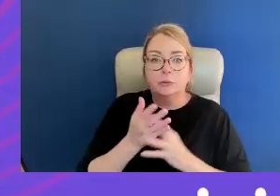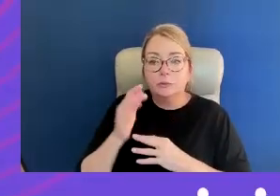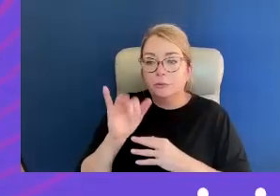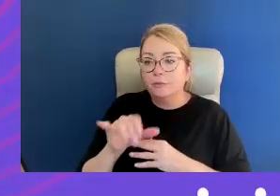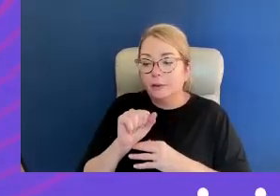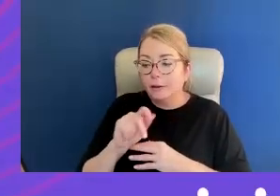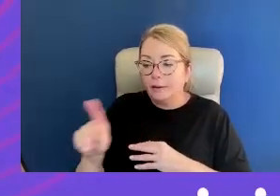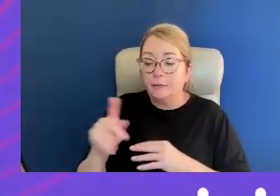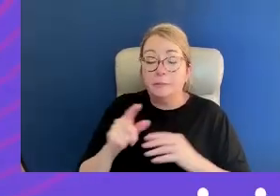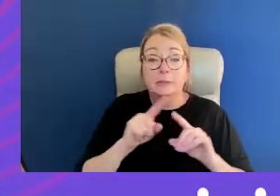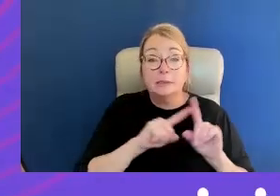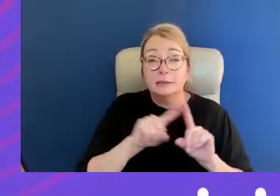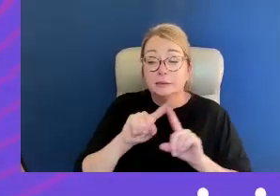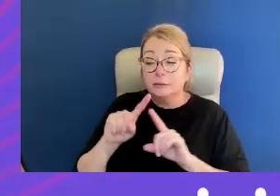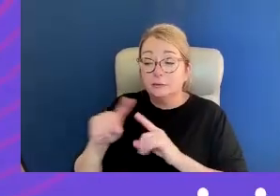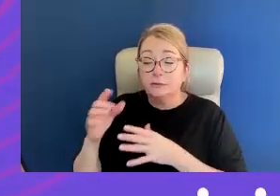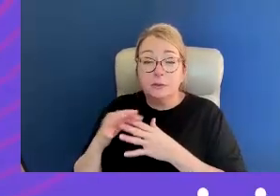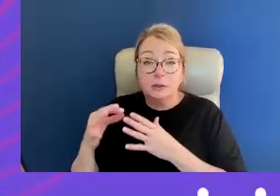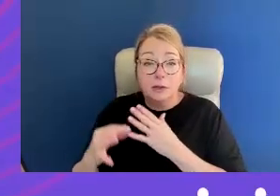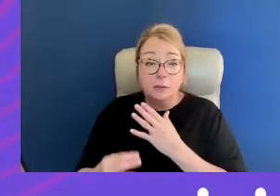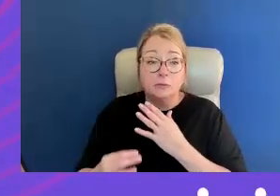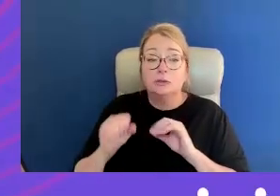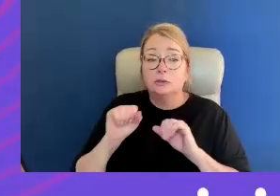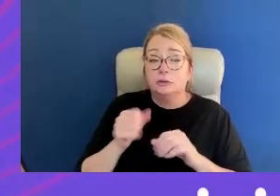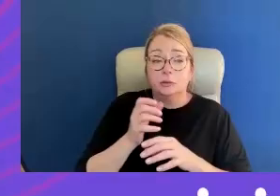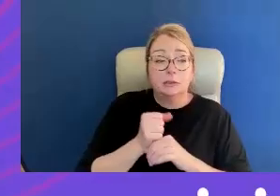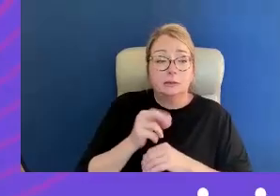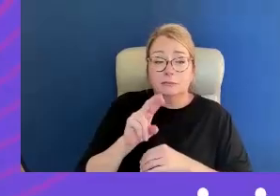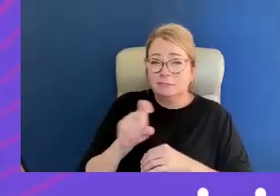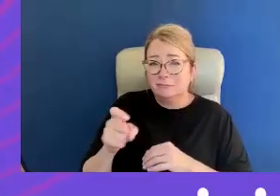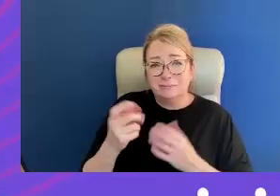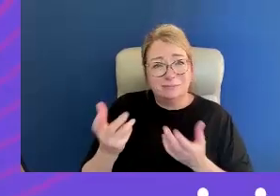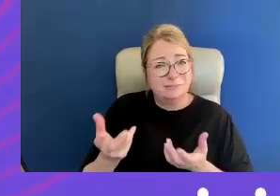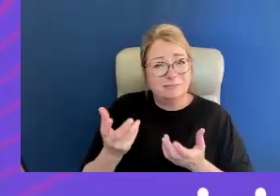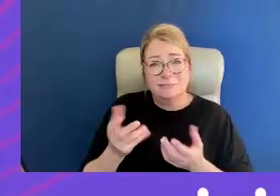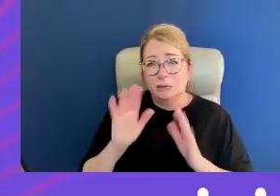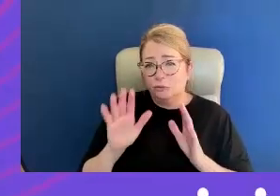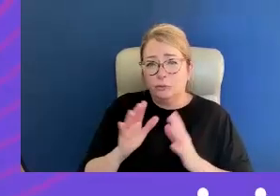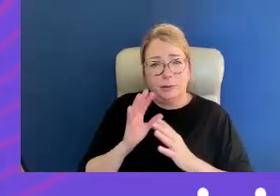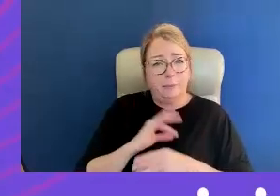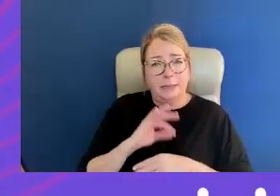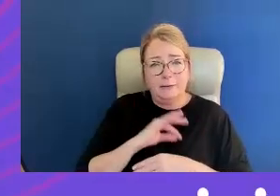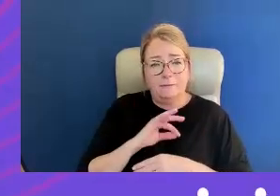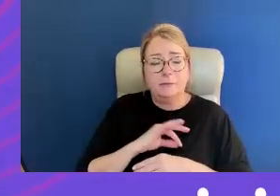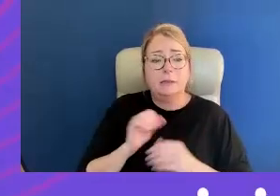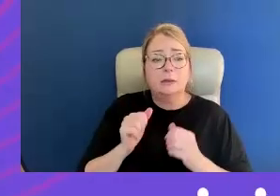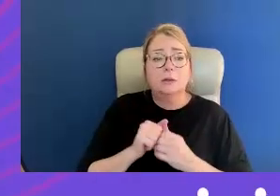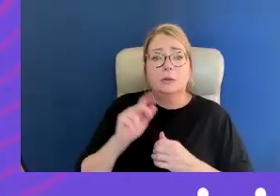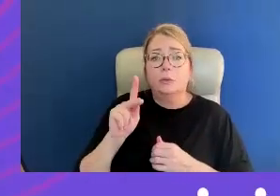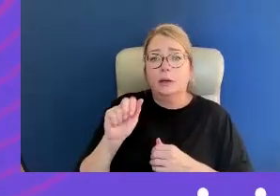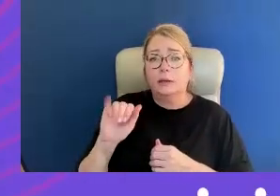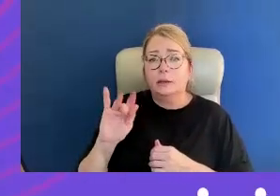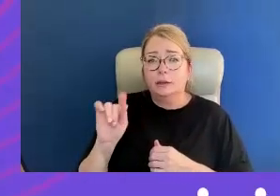all of these options, you do have the option of getting a prescription written to you. So really great benefits. With our Kaiser plans, you